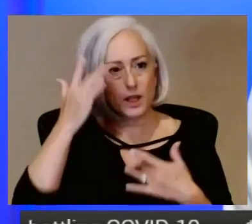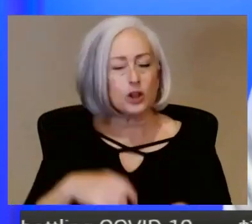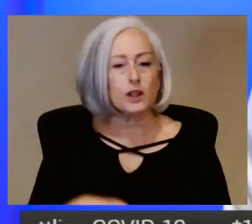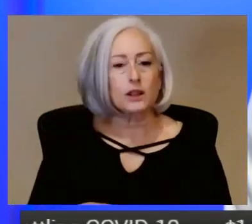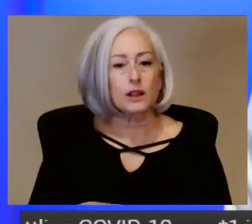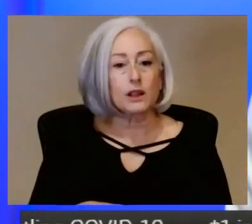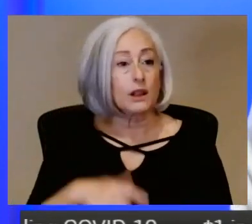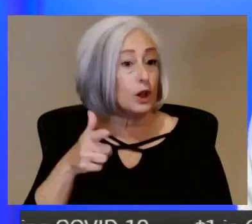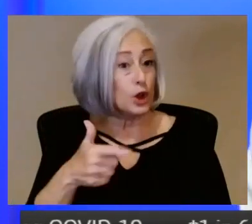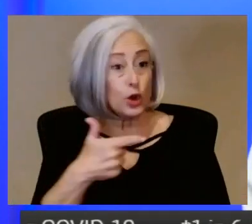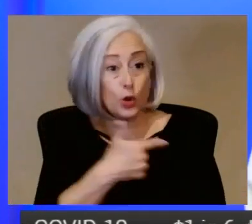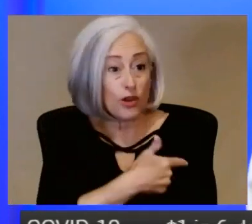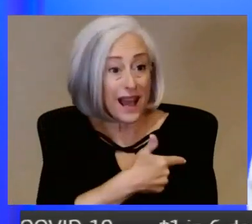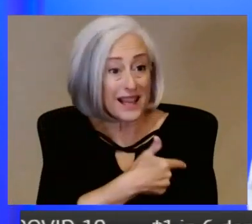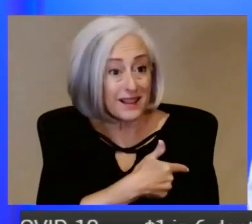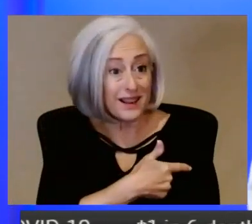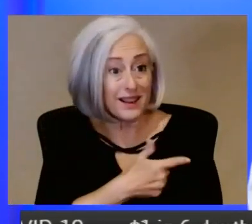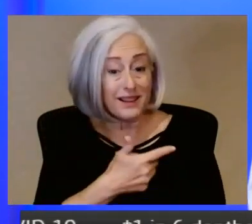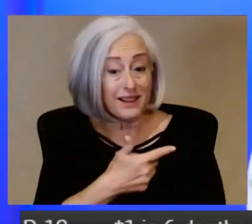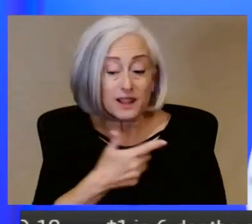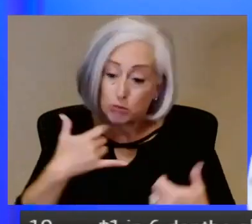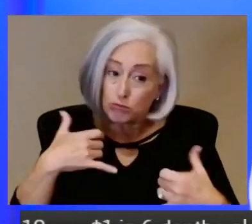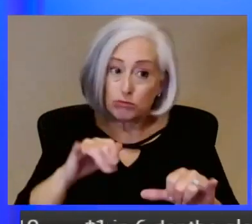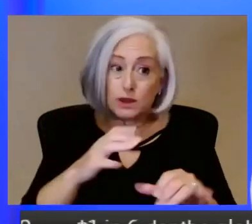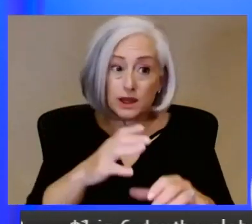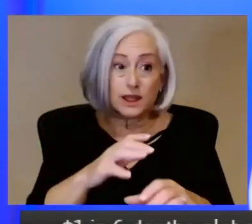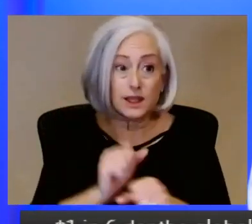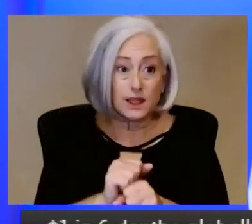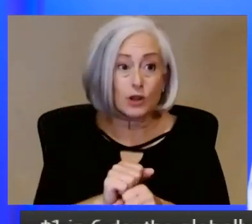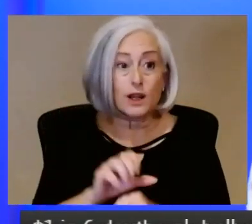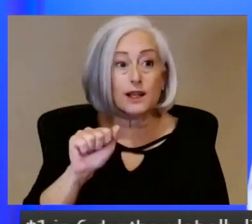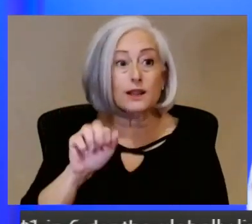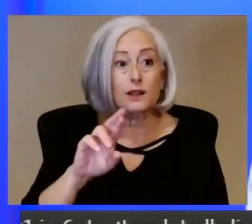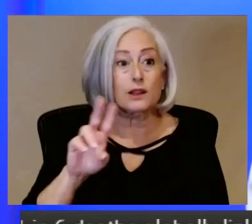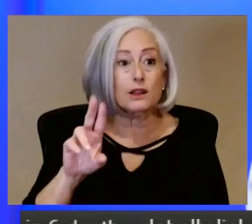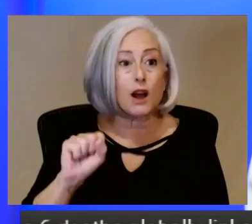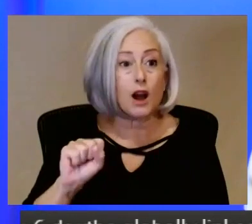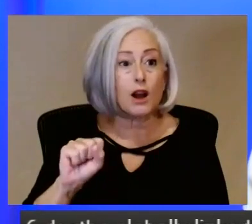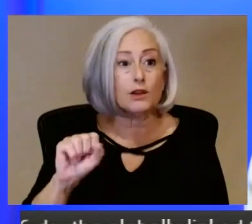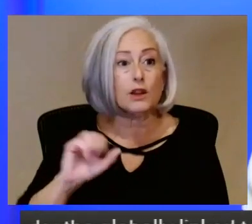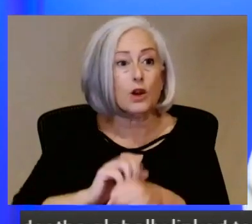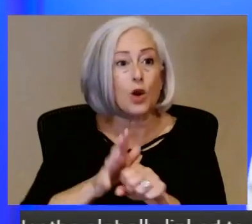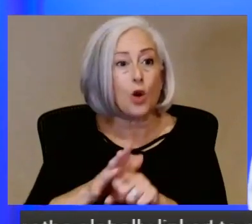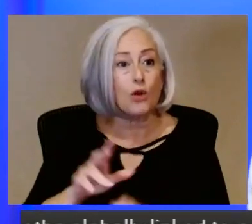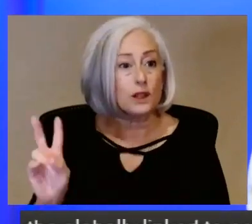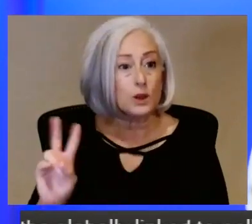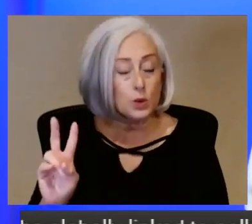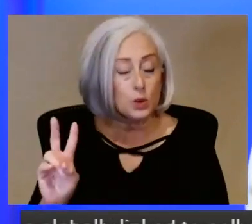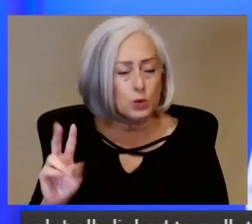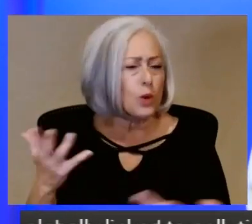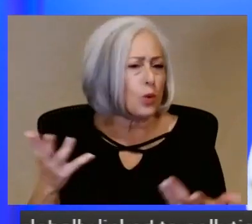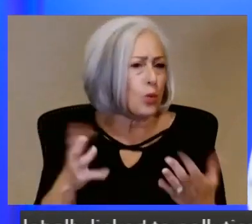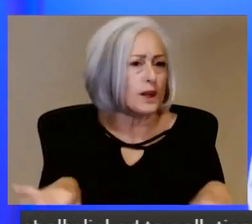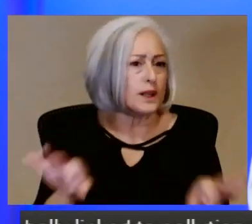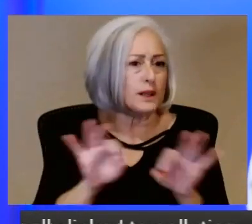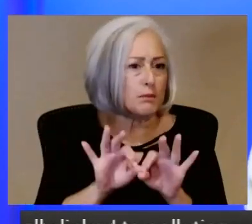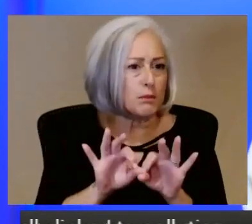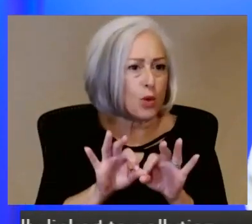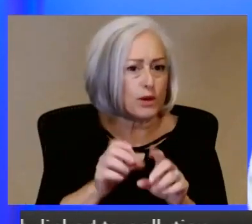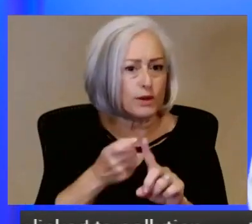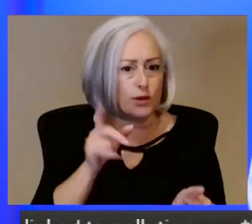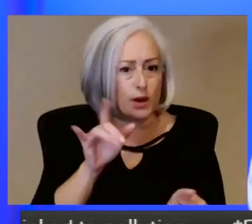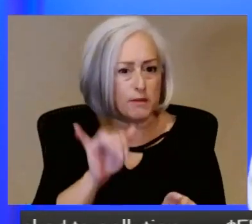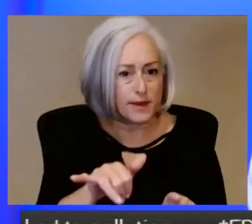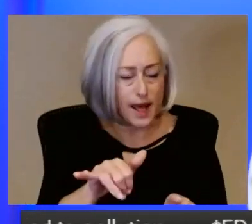get SARS-CoV-2. You can still get that infection. What is the important part about vaccination and the immunity derived from that? Number one, it's